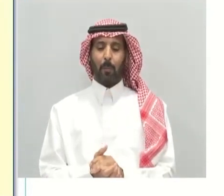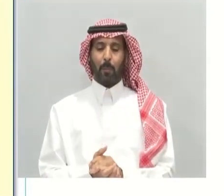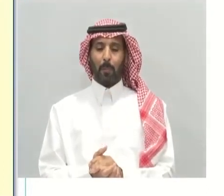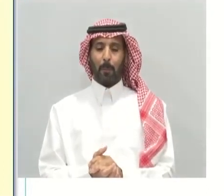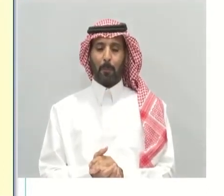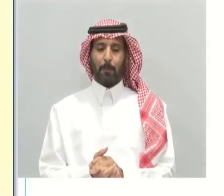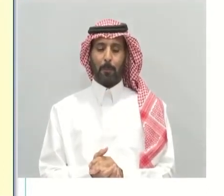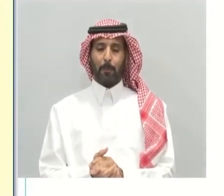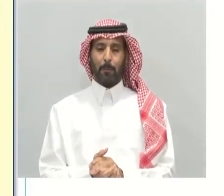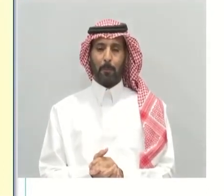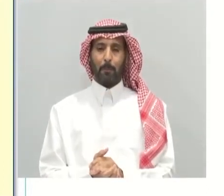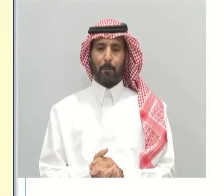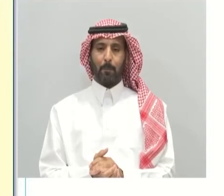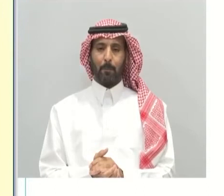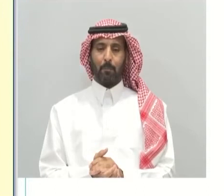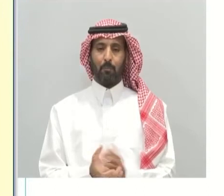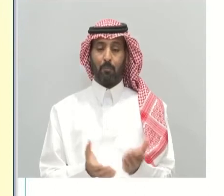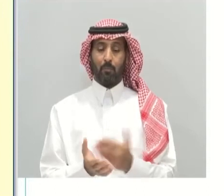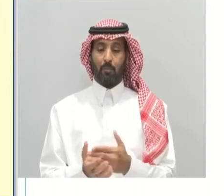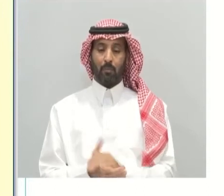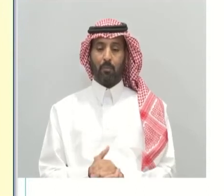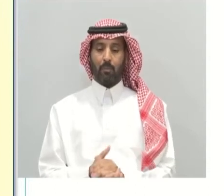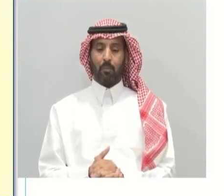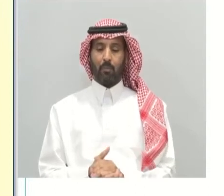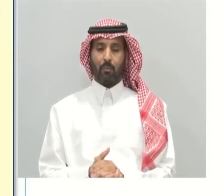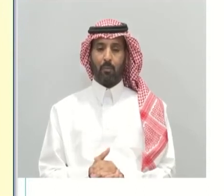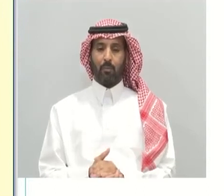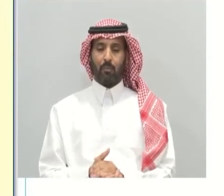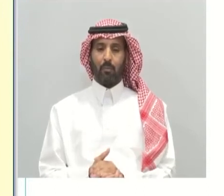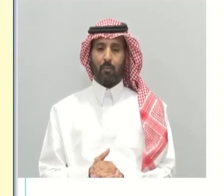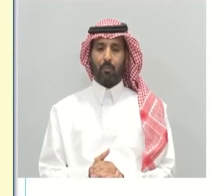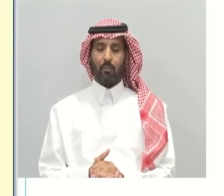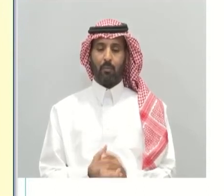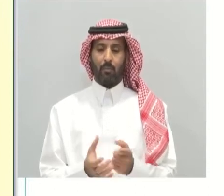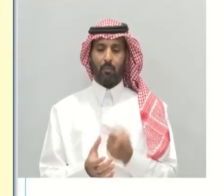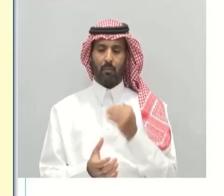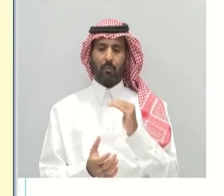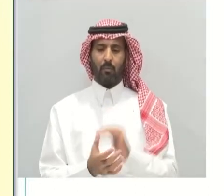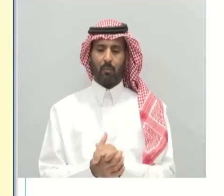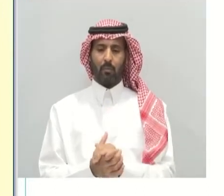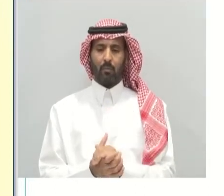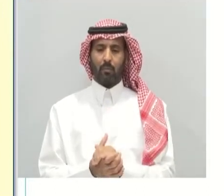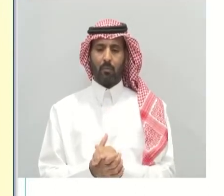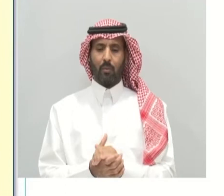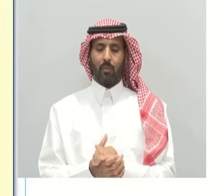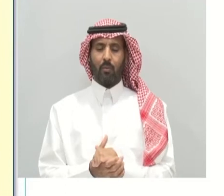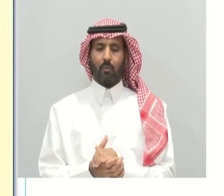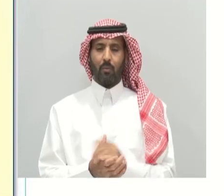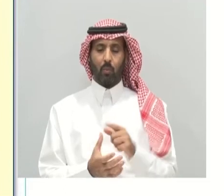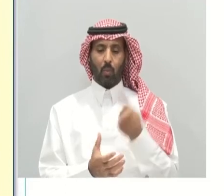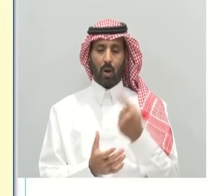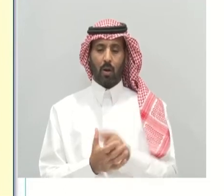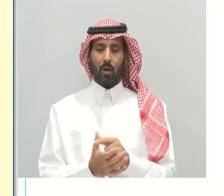these sentences. So let's begin by listening to the first part. Number